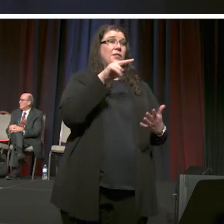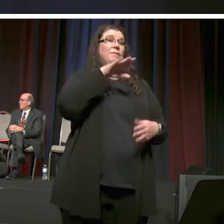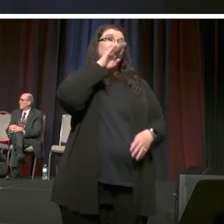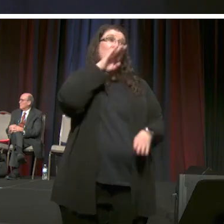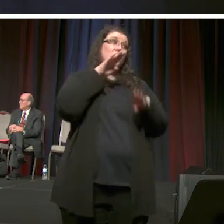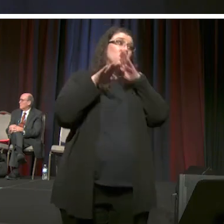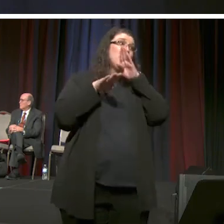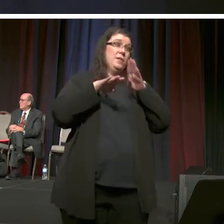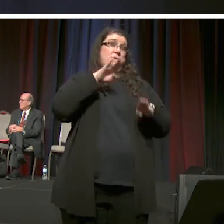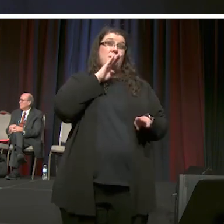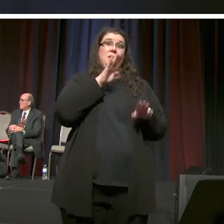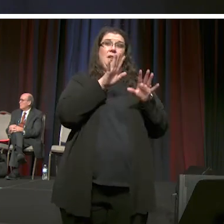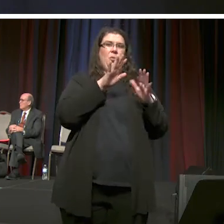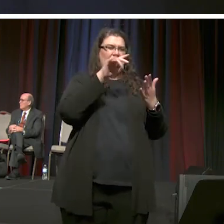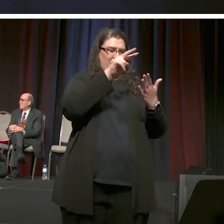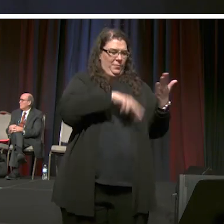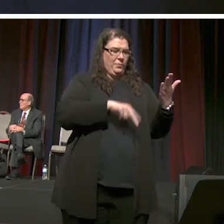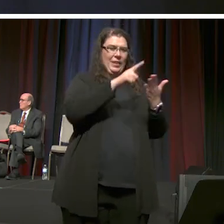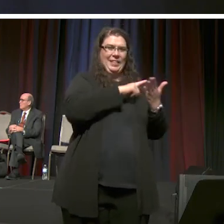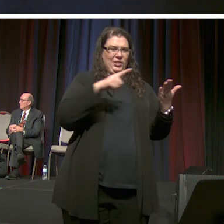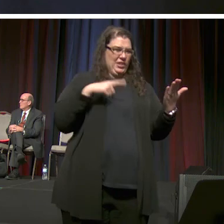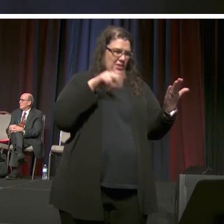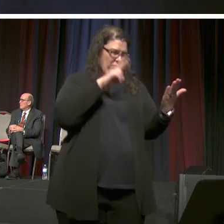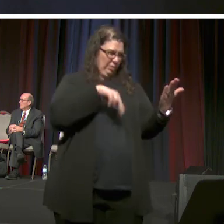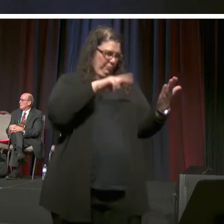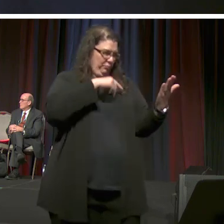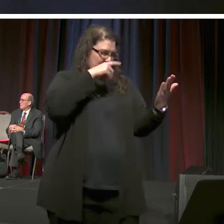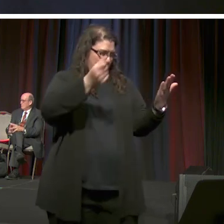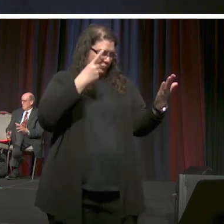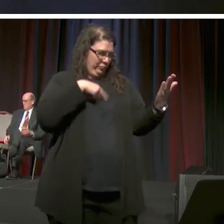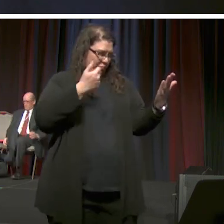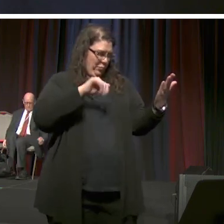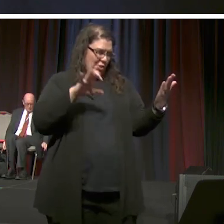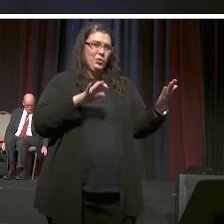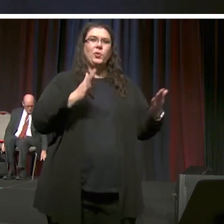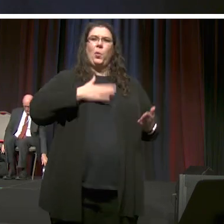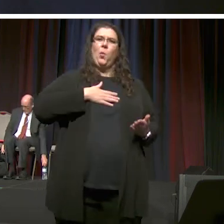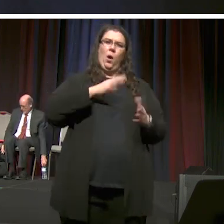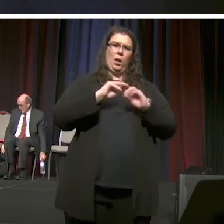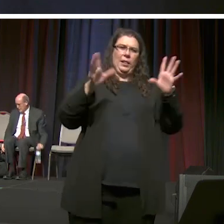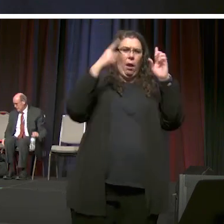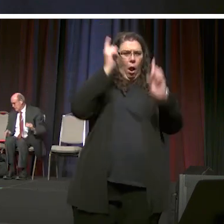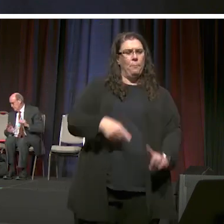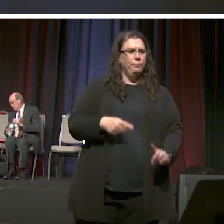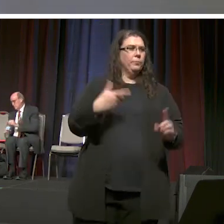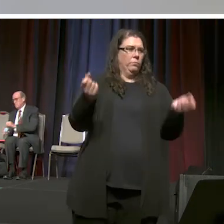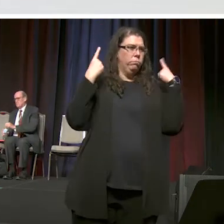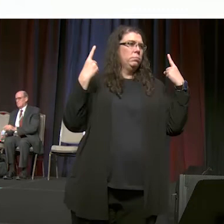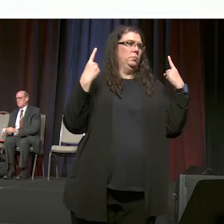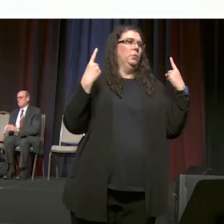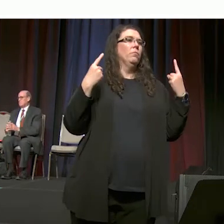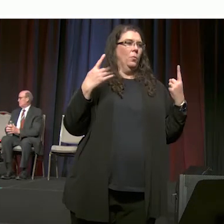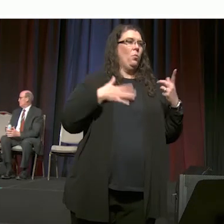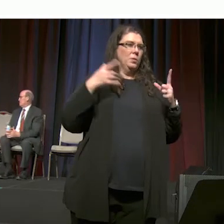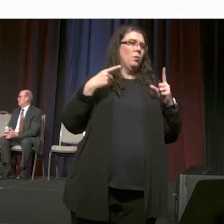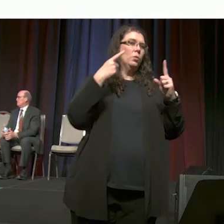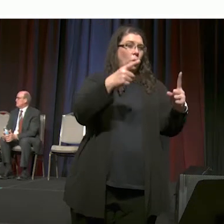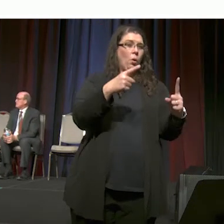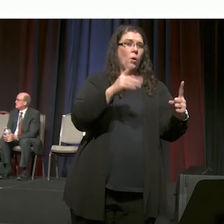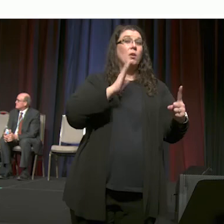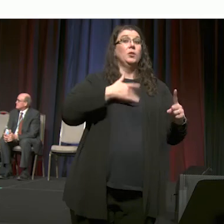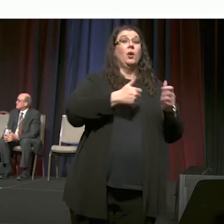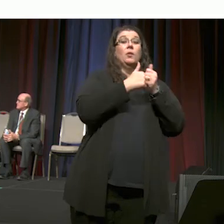poor piece of legislation. So with that and our support for the protocols, we